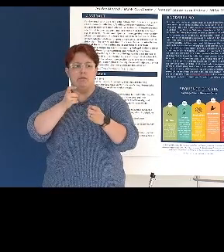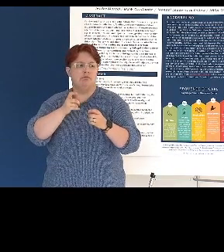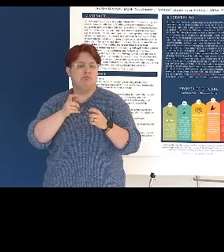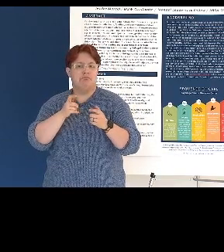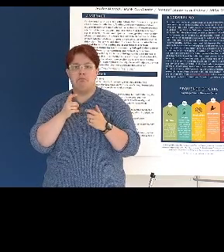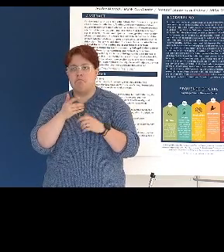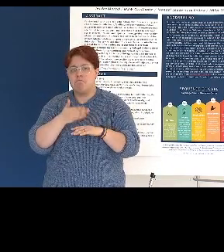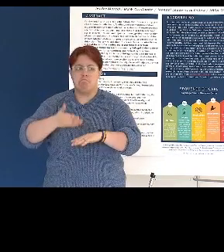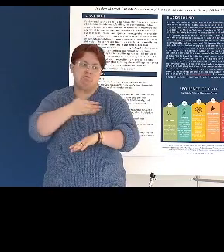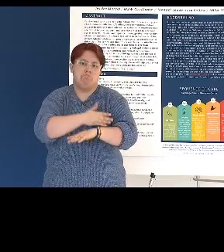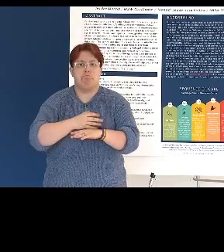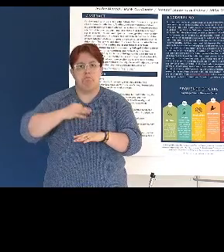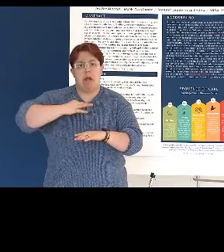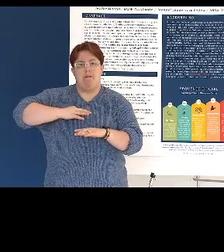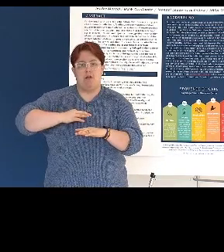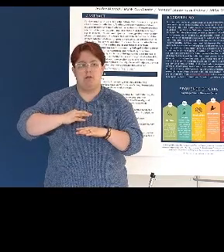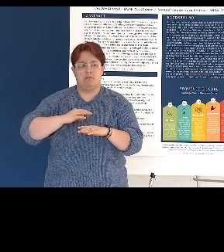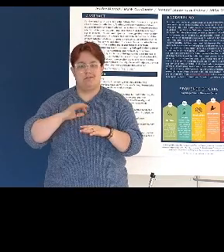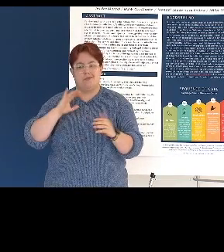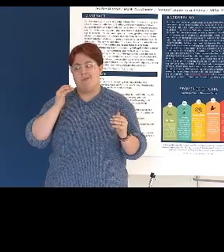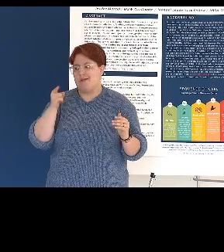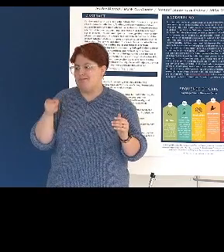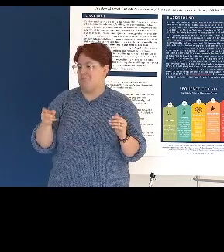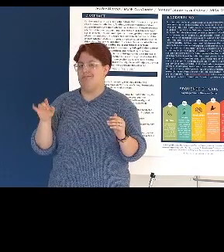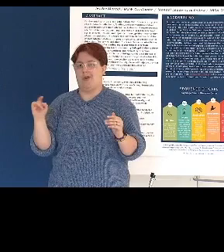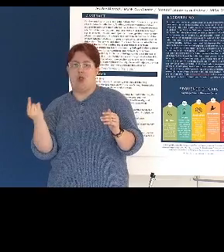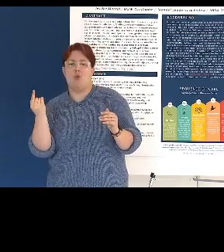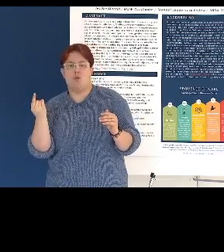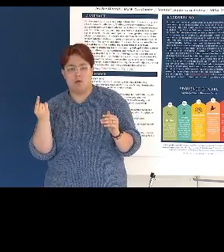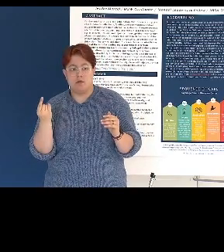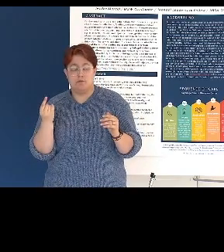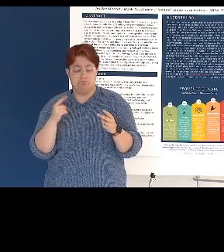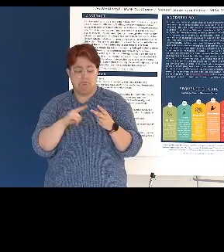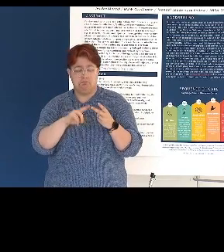psychotherapy alone. Second, it's good news